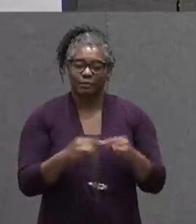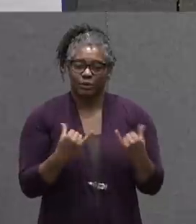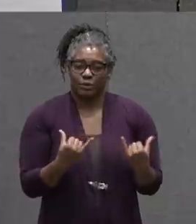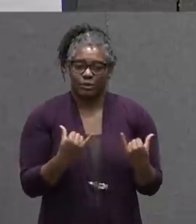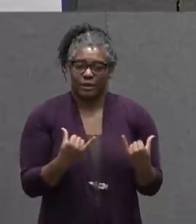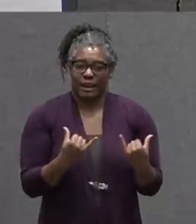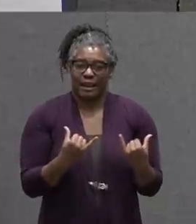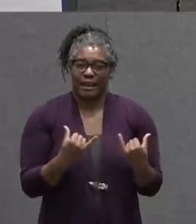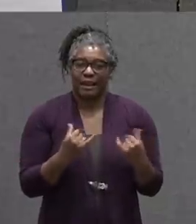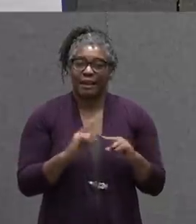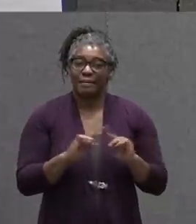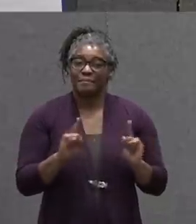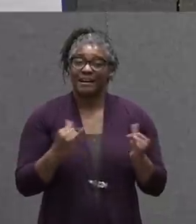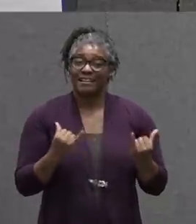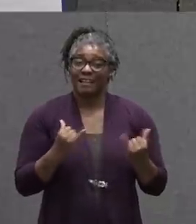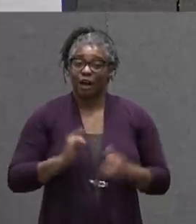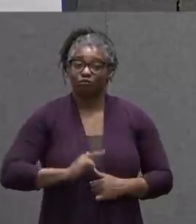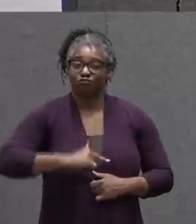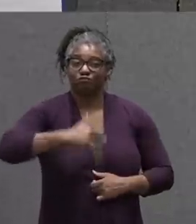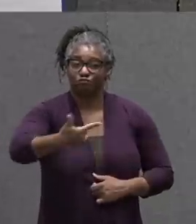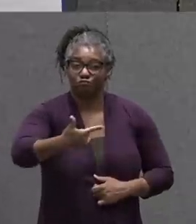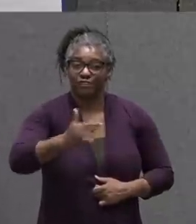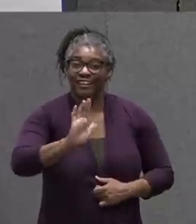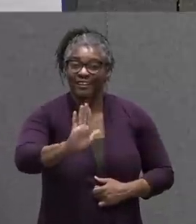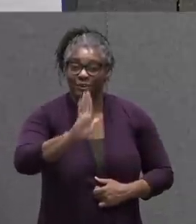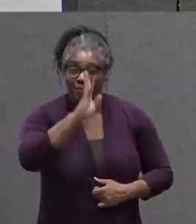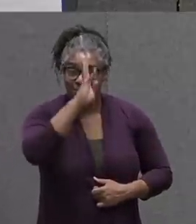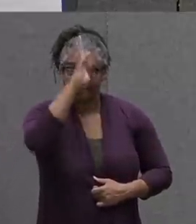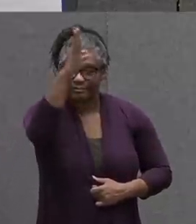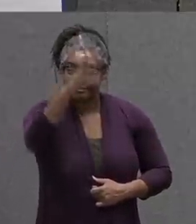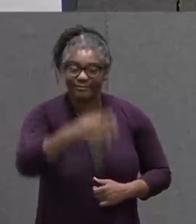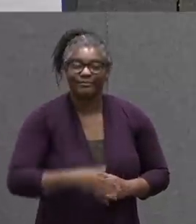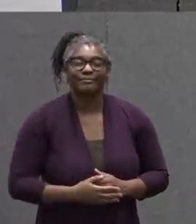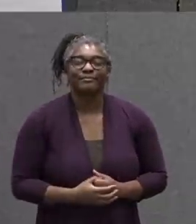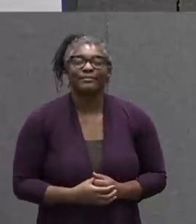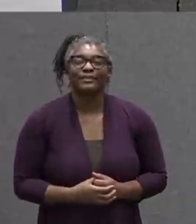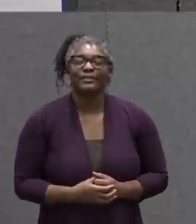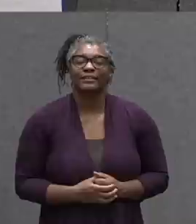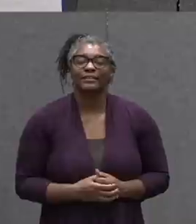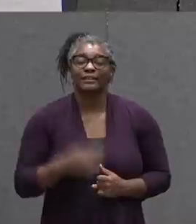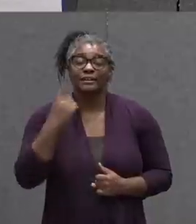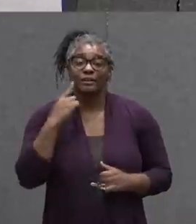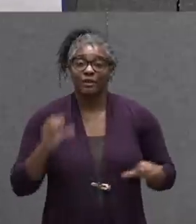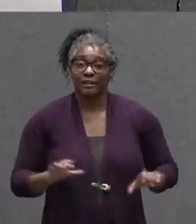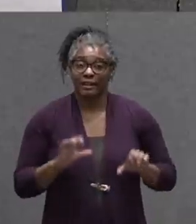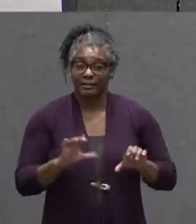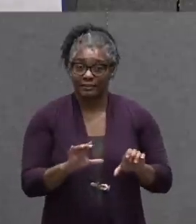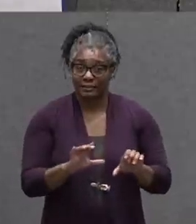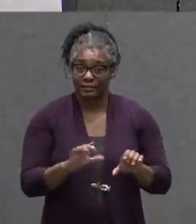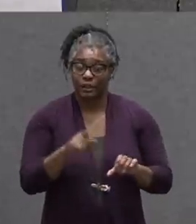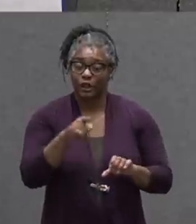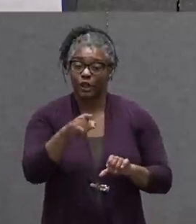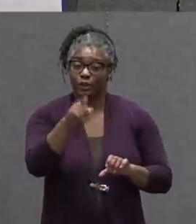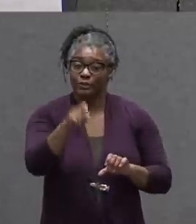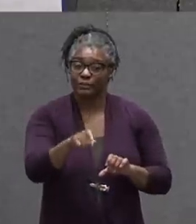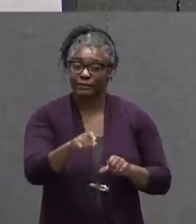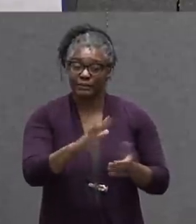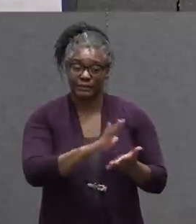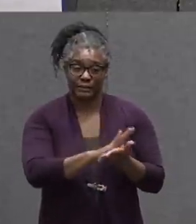well. For this activity, you are going to want your own piece of